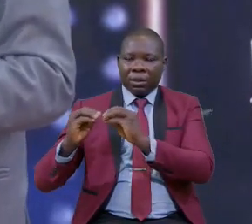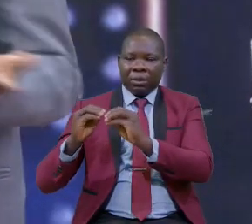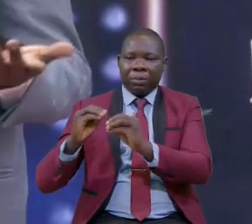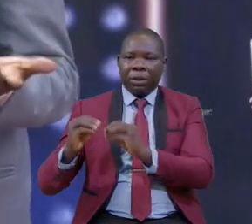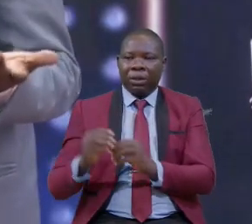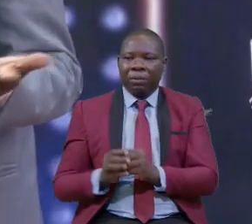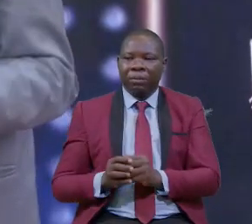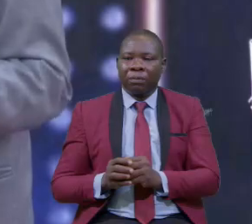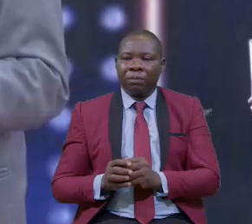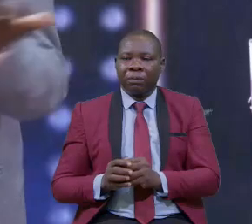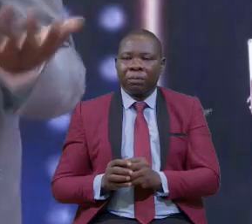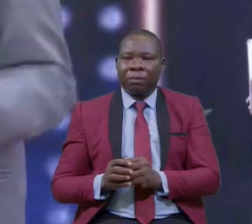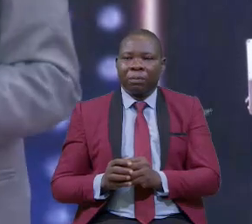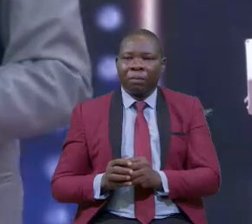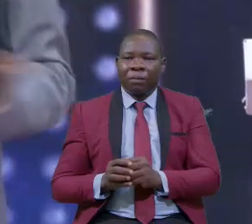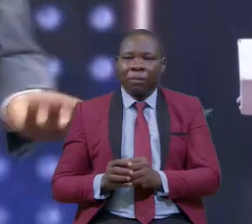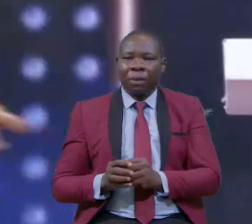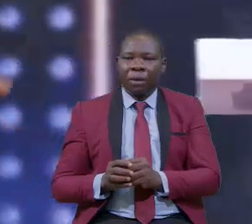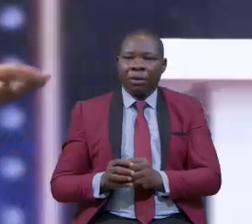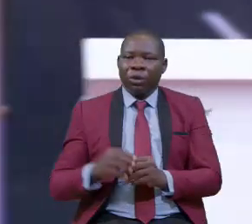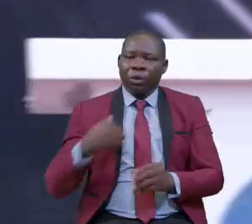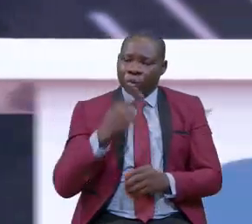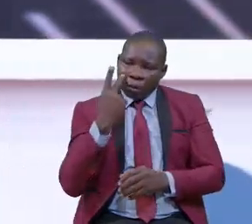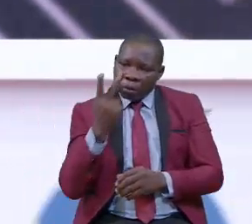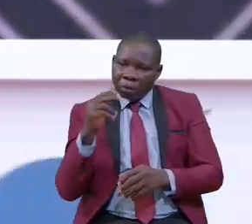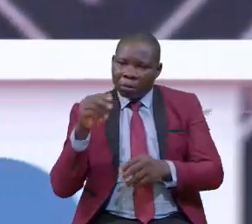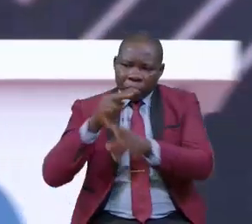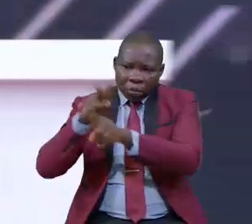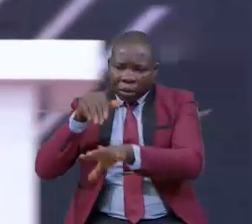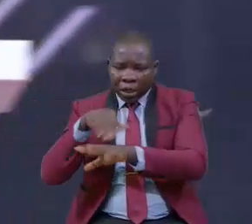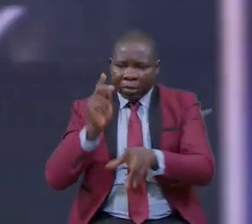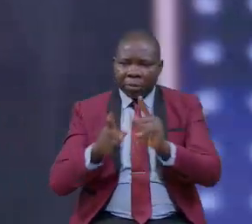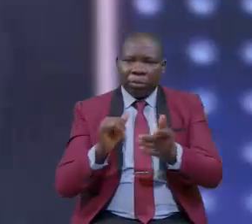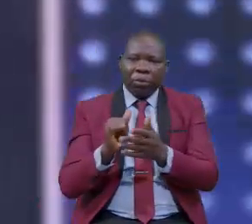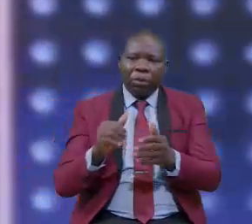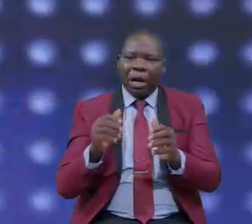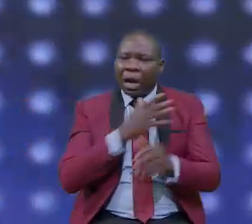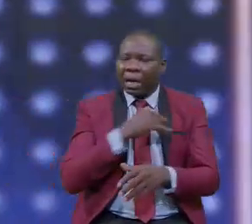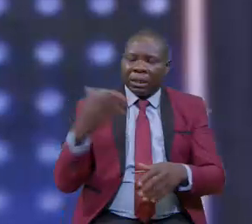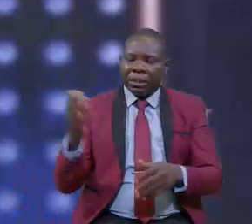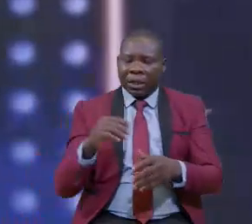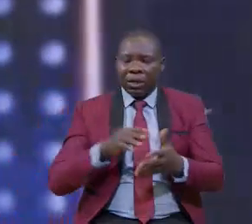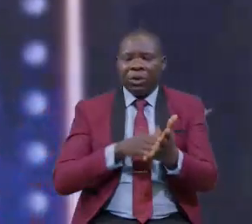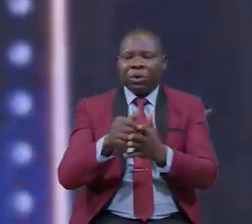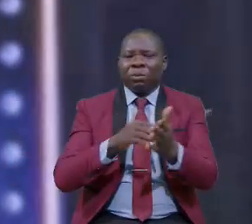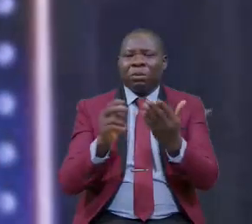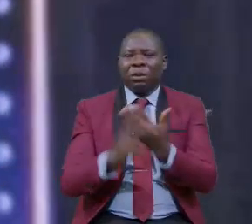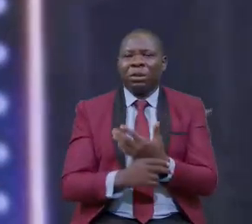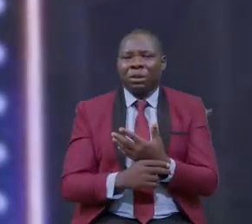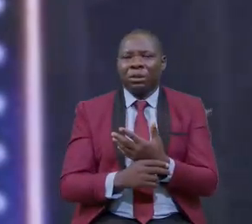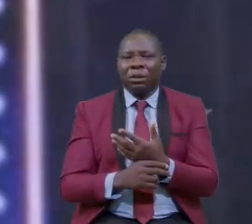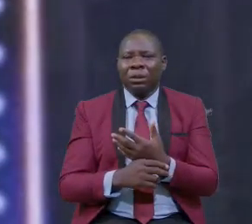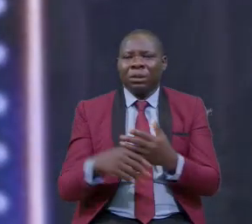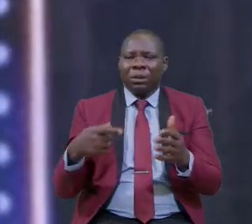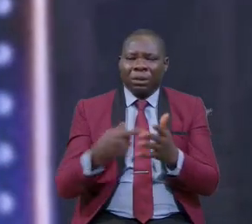their coldness and their weakness, and we look at, all that is happening, and it's all the tabernacle we have, and